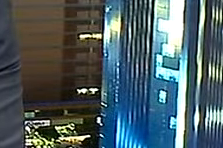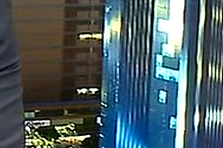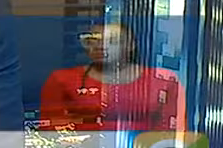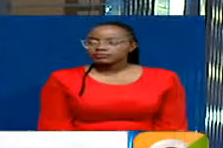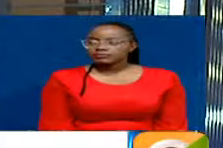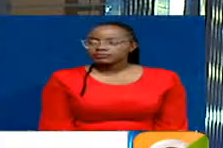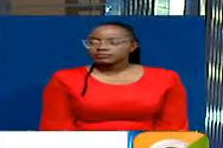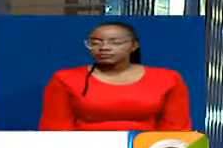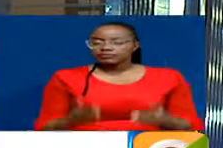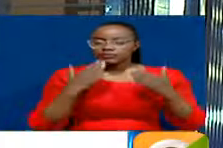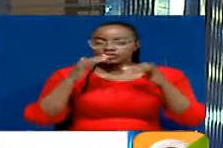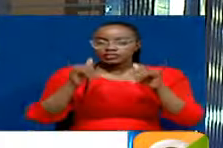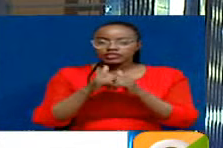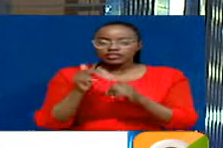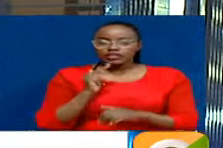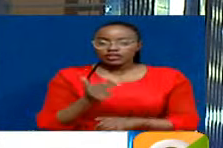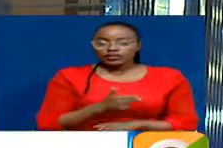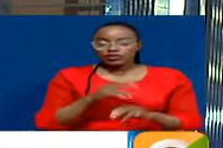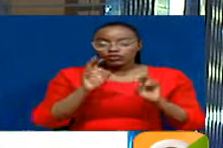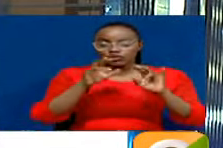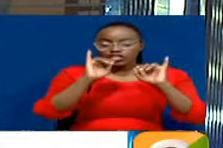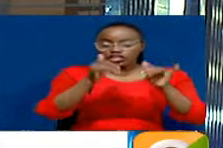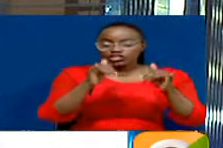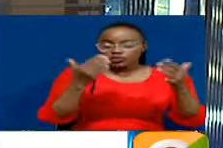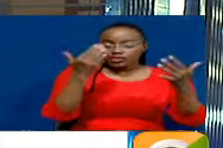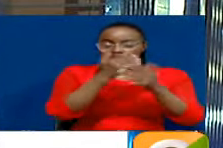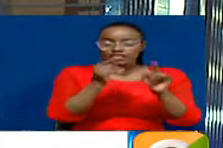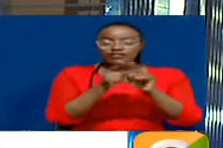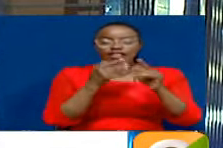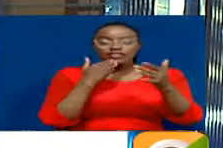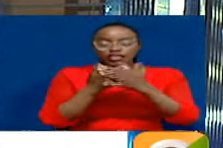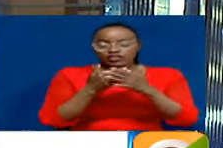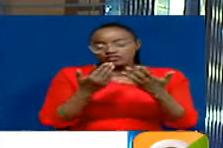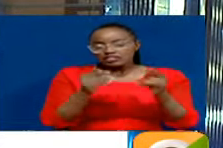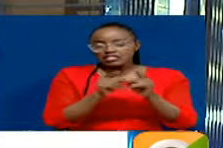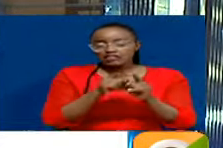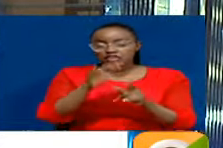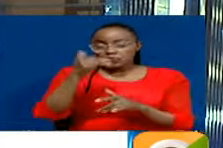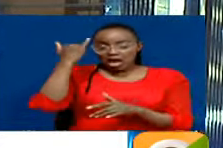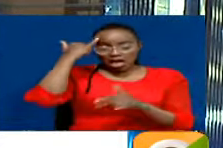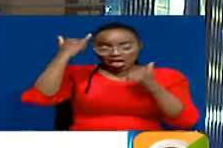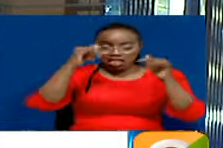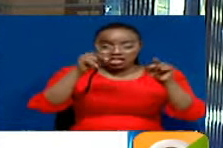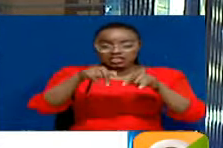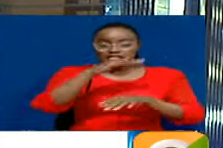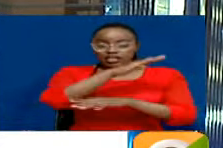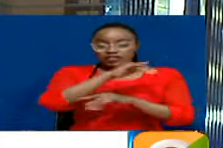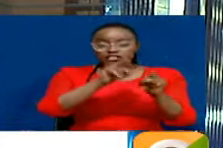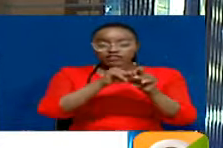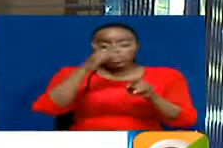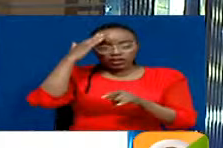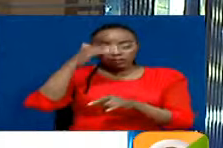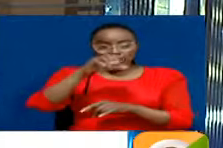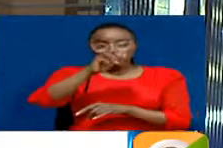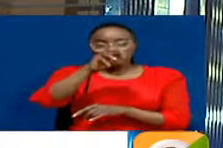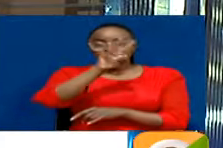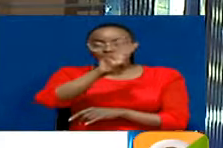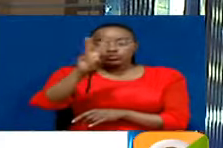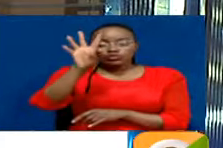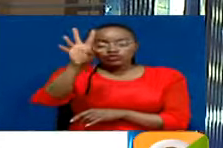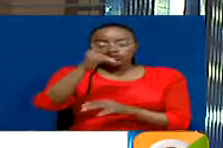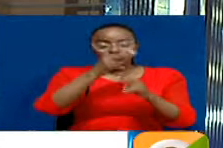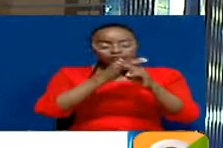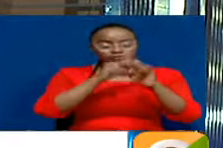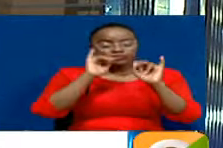Thanks for staying with us. You're watching Newsnight, and thanks for sharing your feedback as well. These are your thoughts this evening. And remember, the SMS line is